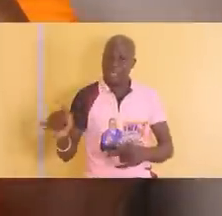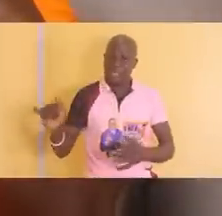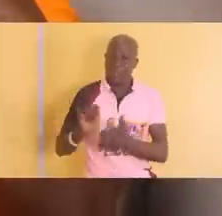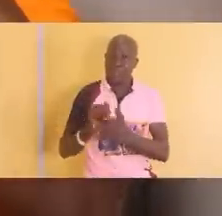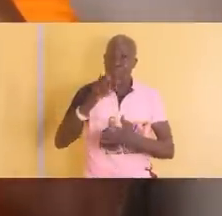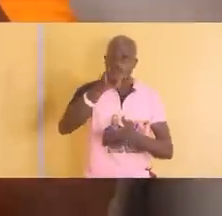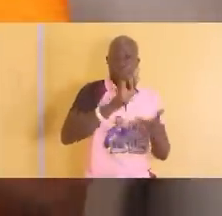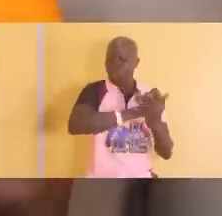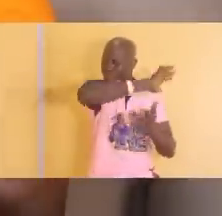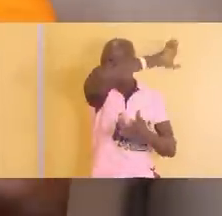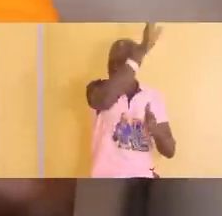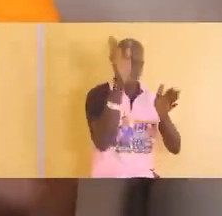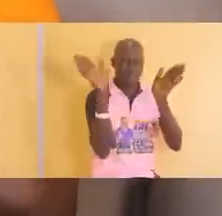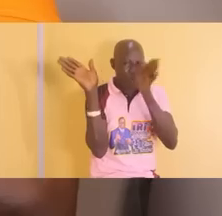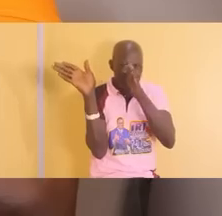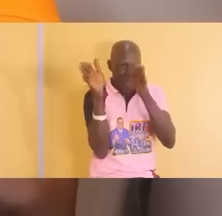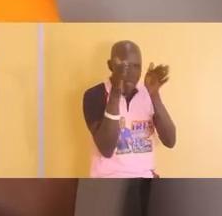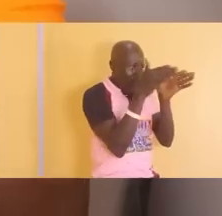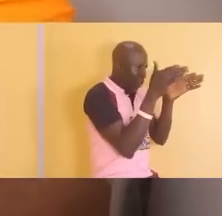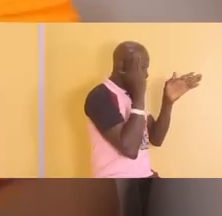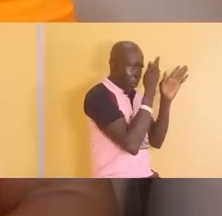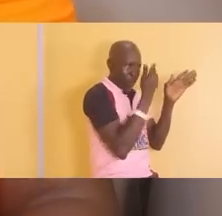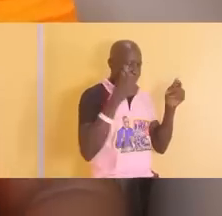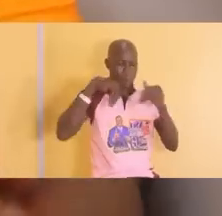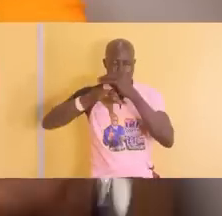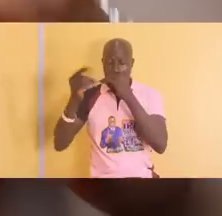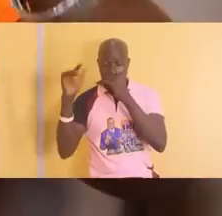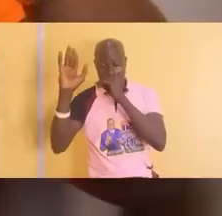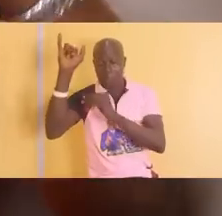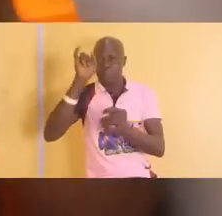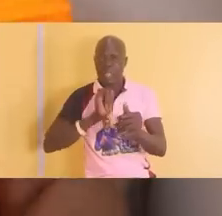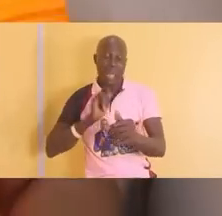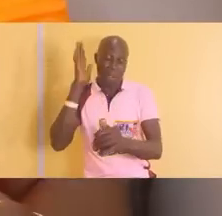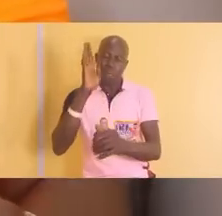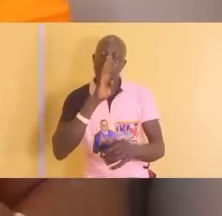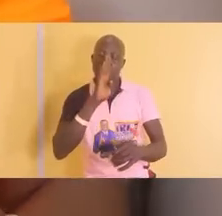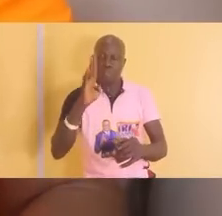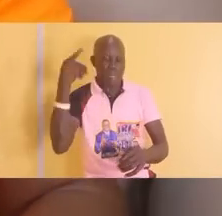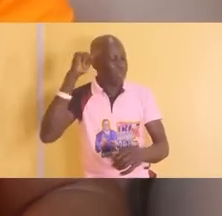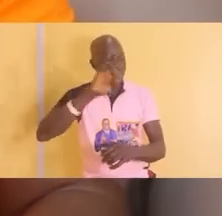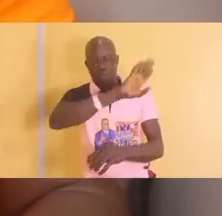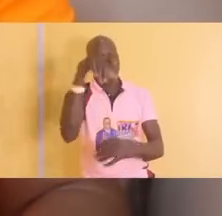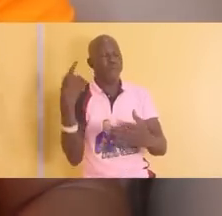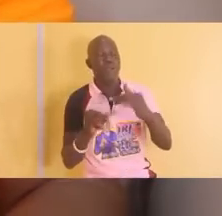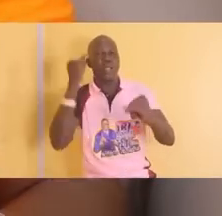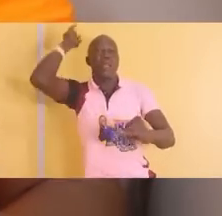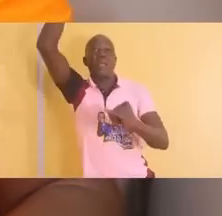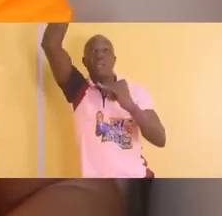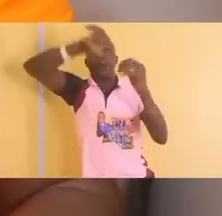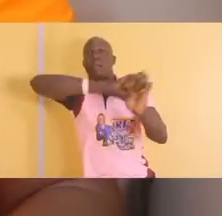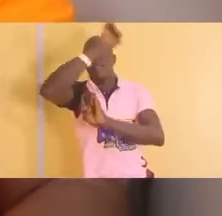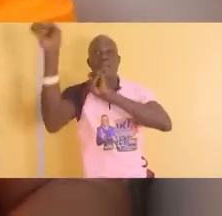I say. If you will not set a face aside for me. I will be with you